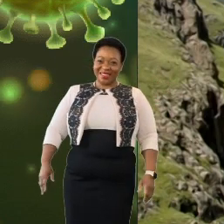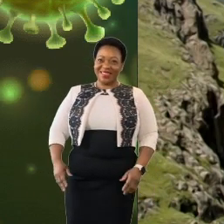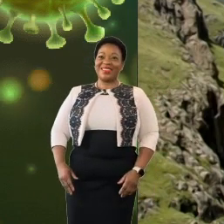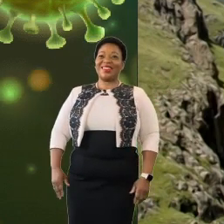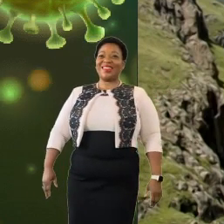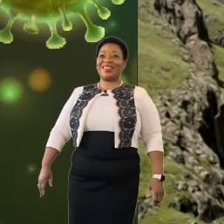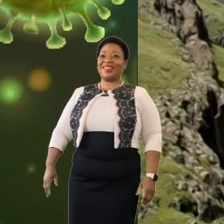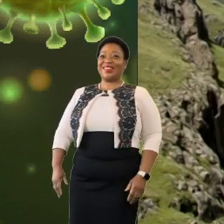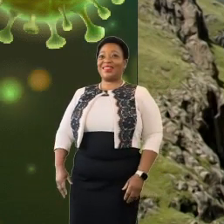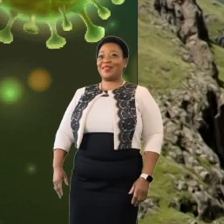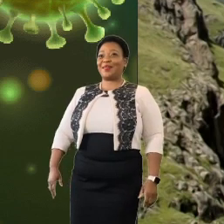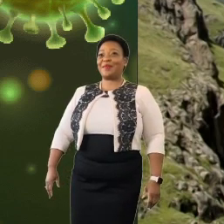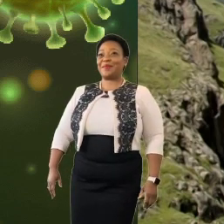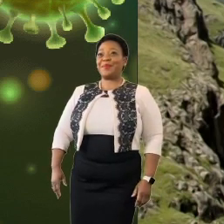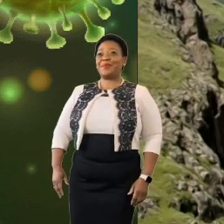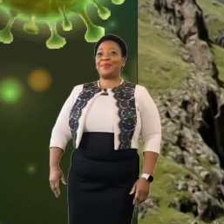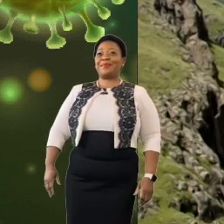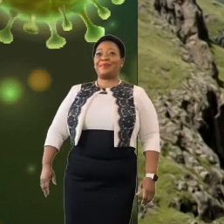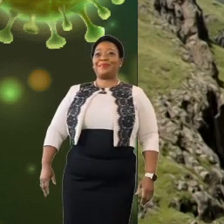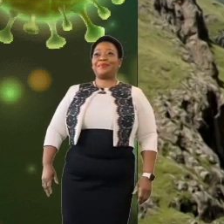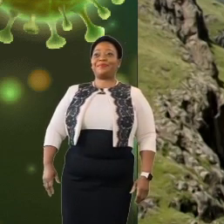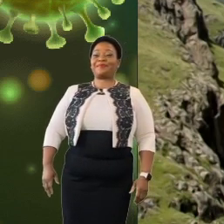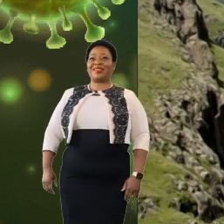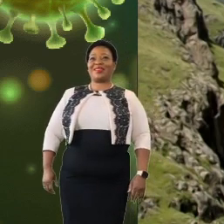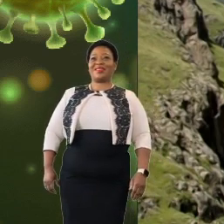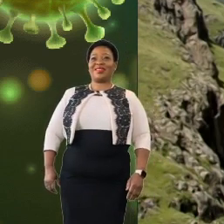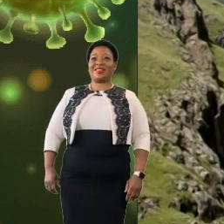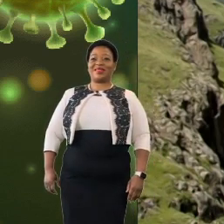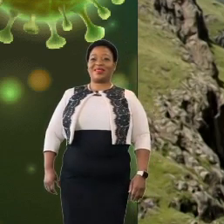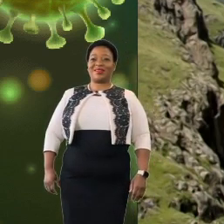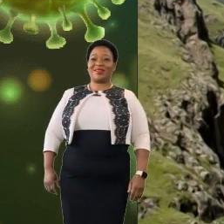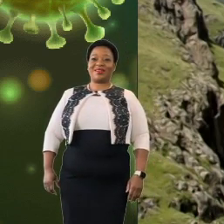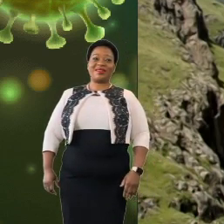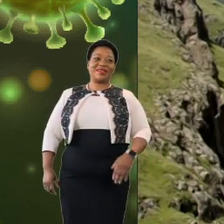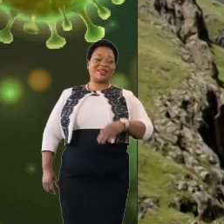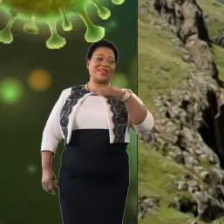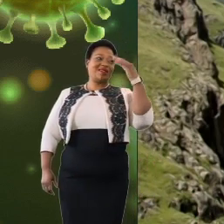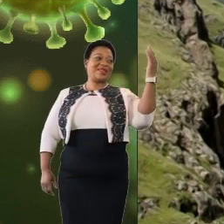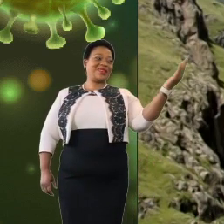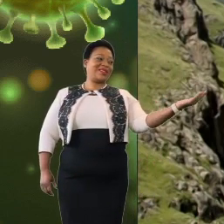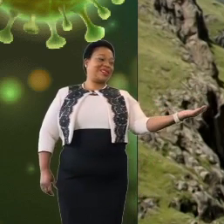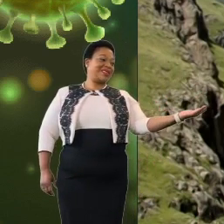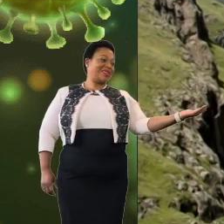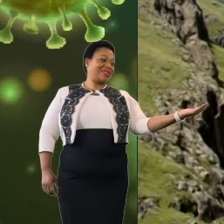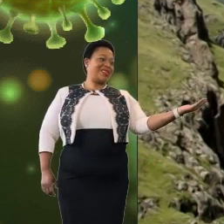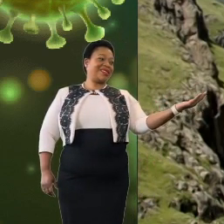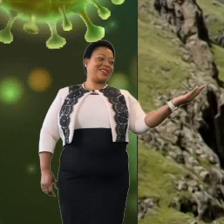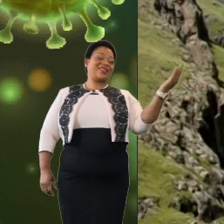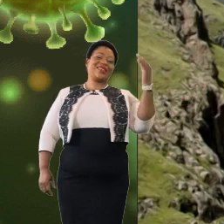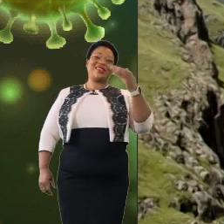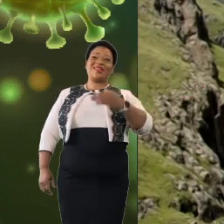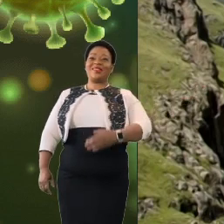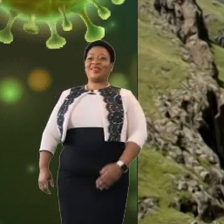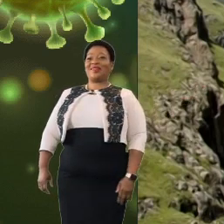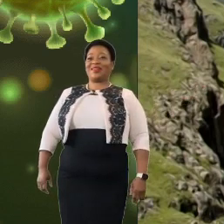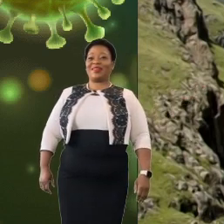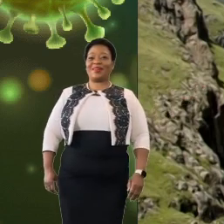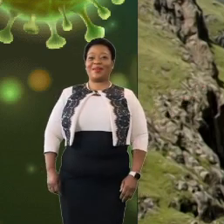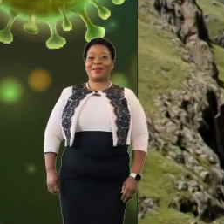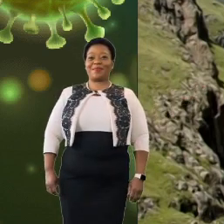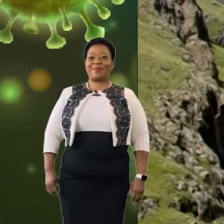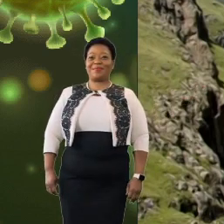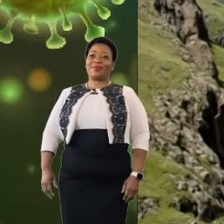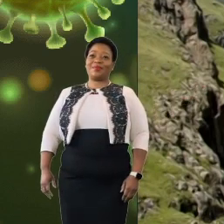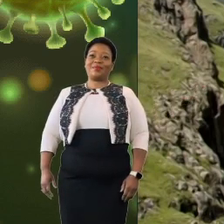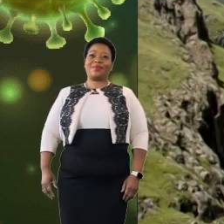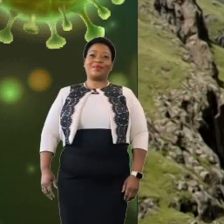compliance of an application itself. I've also seen, Tulani, comments that are coming through. Will we as